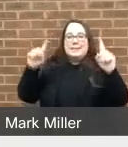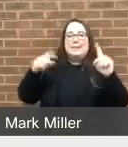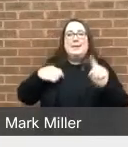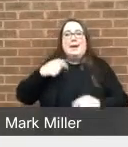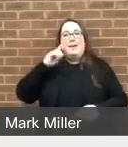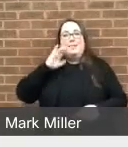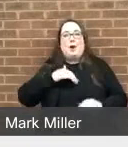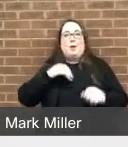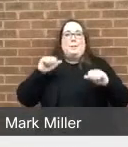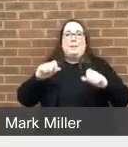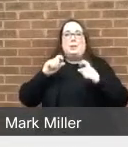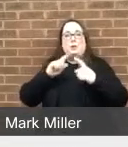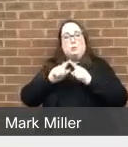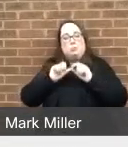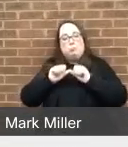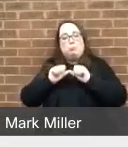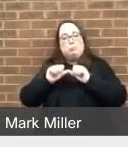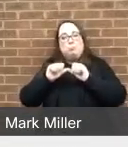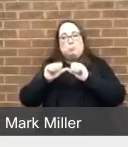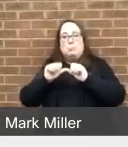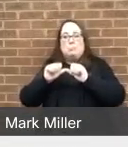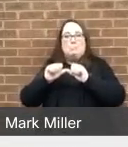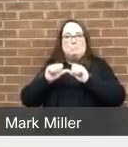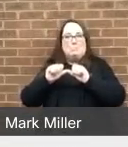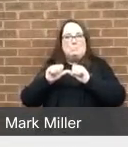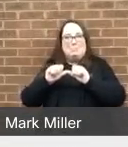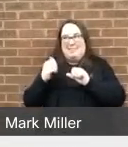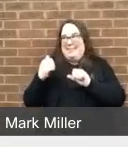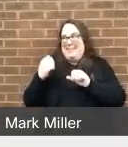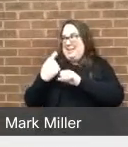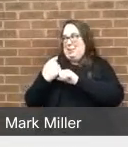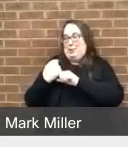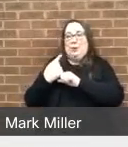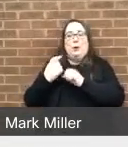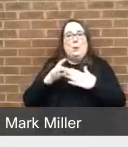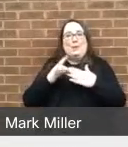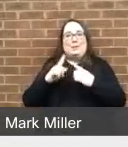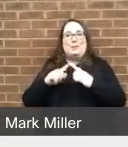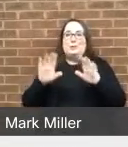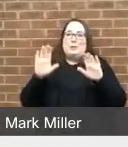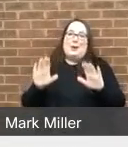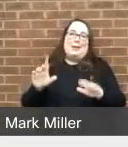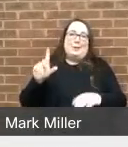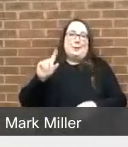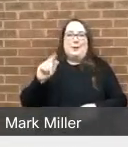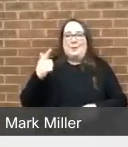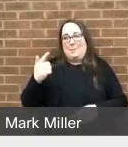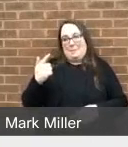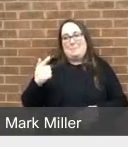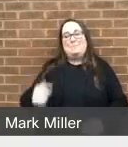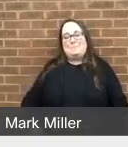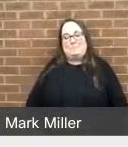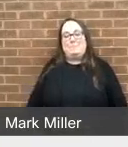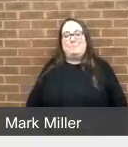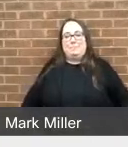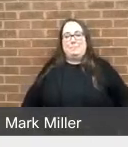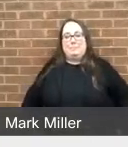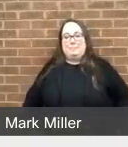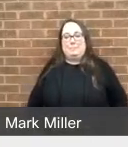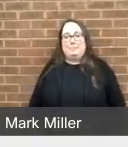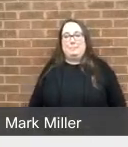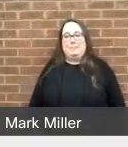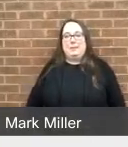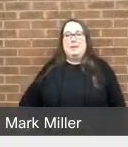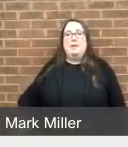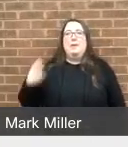ability to have persevered over 2020 will lead us into a great 2021 together. Howard